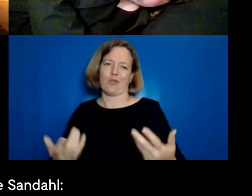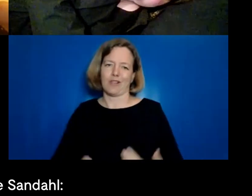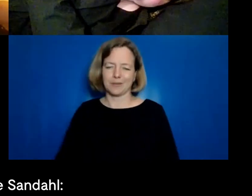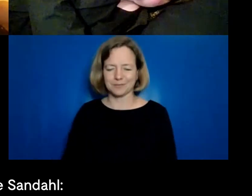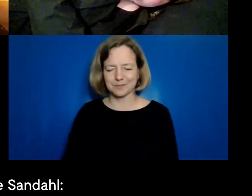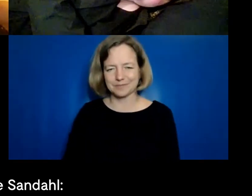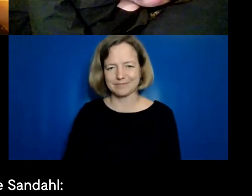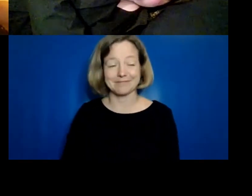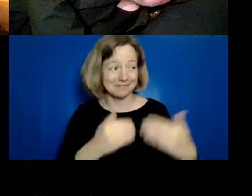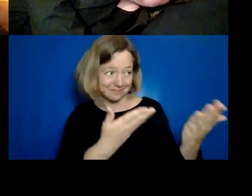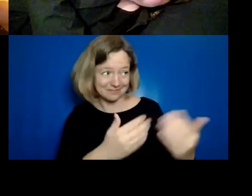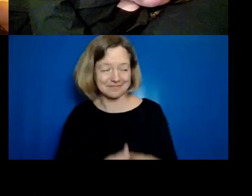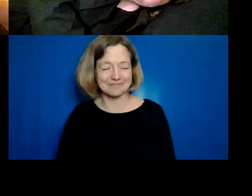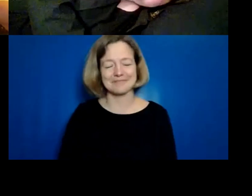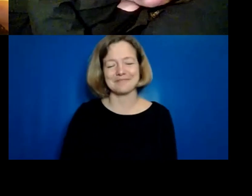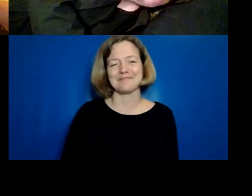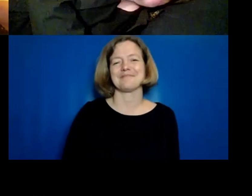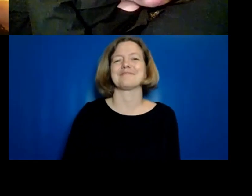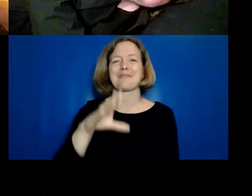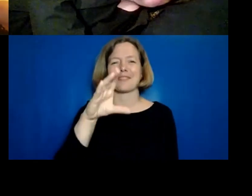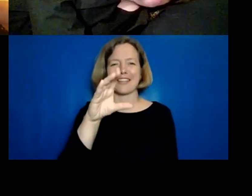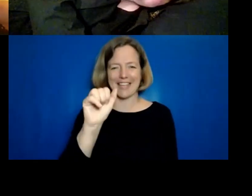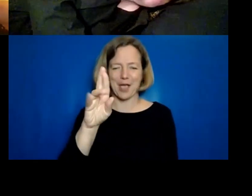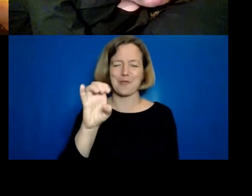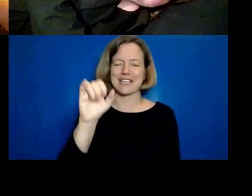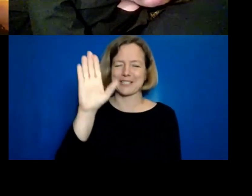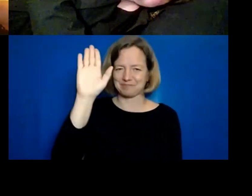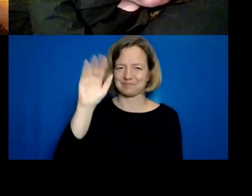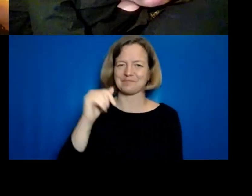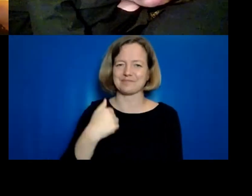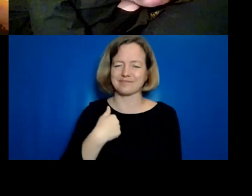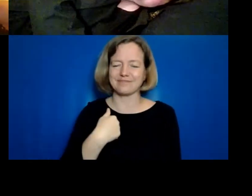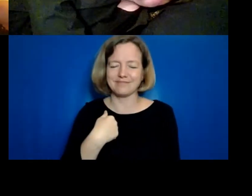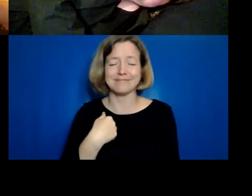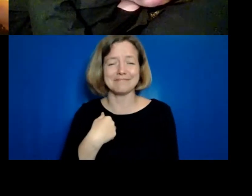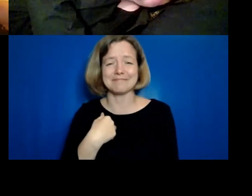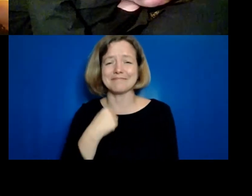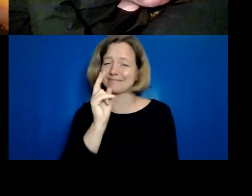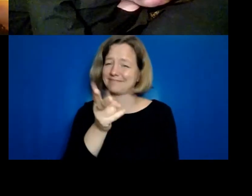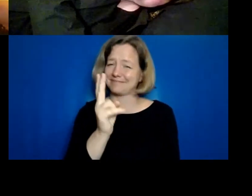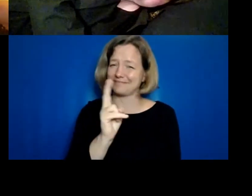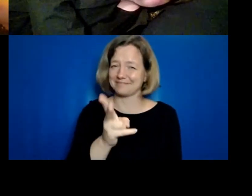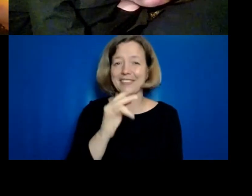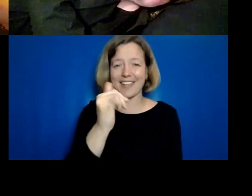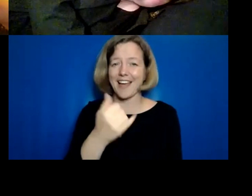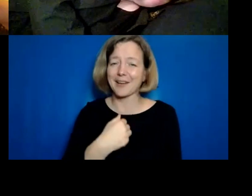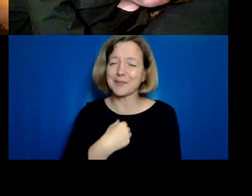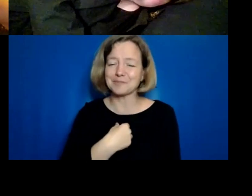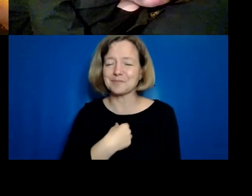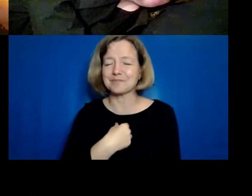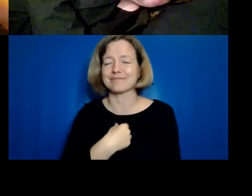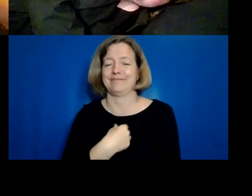Yes, to all of those things. This is Carrie speaking again. I think at this stage in